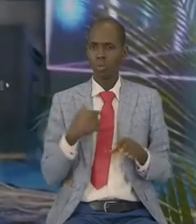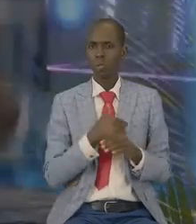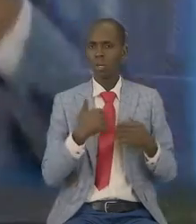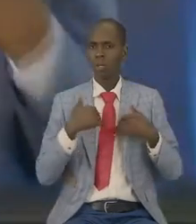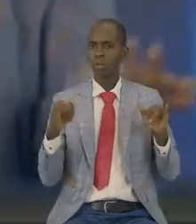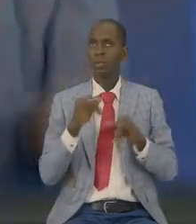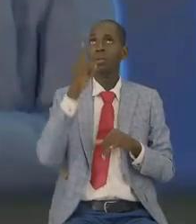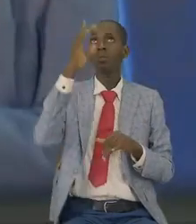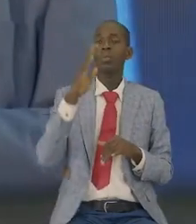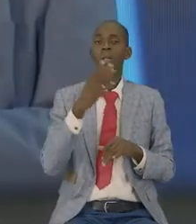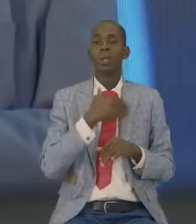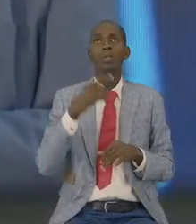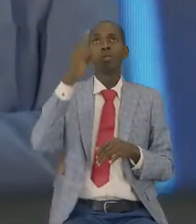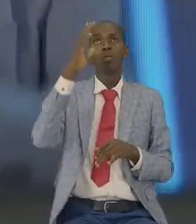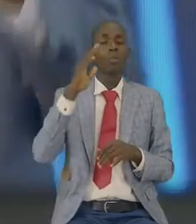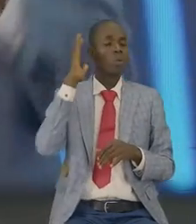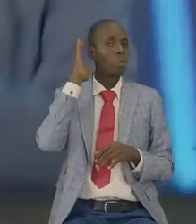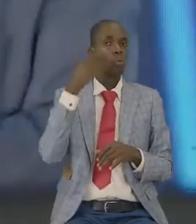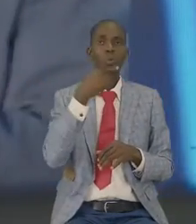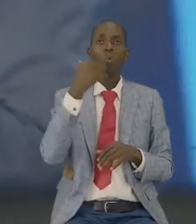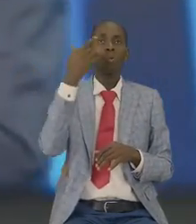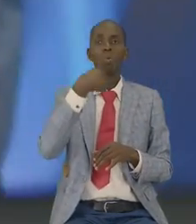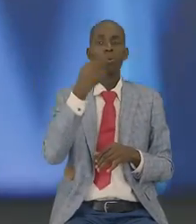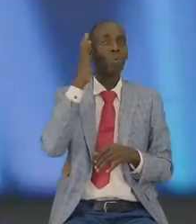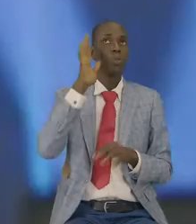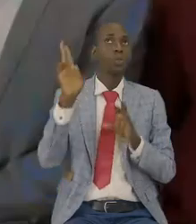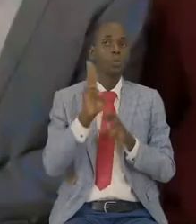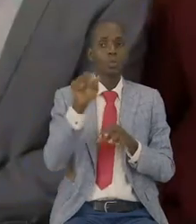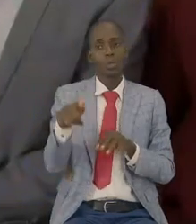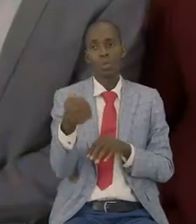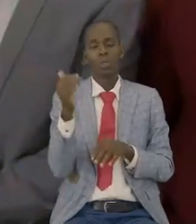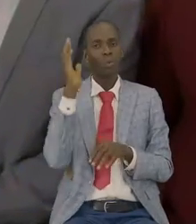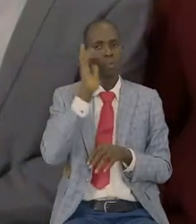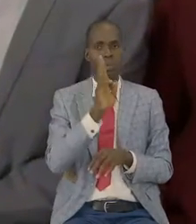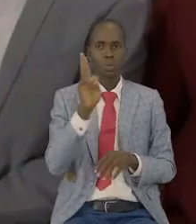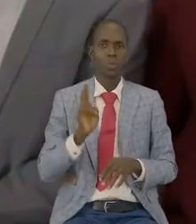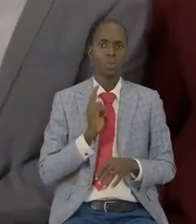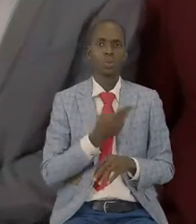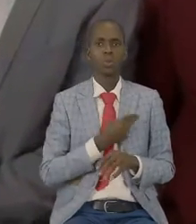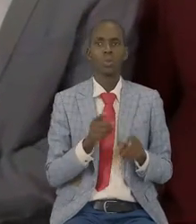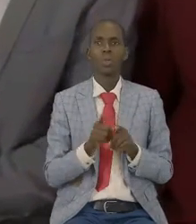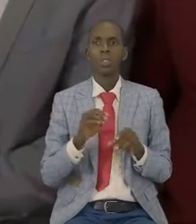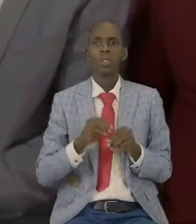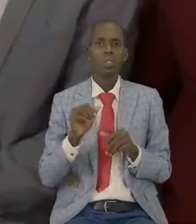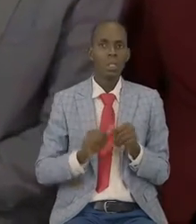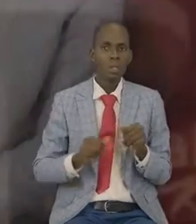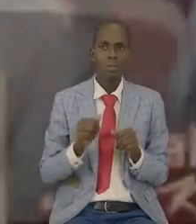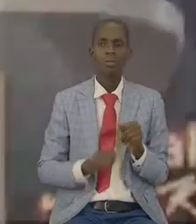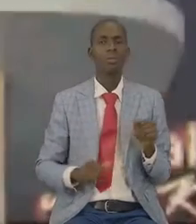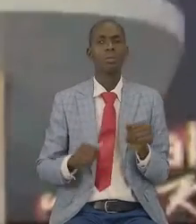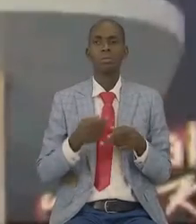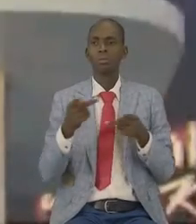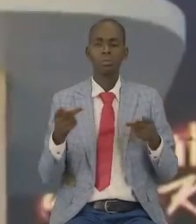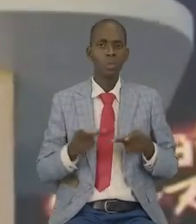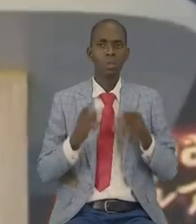to use them, can't he use us, is going to use us. In every community and everywhere where we